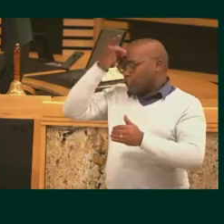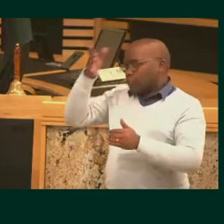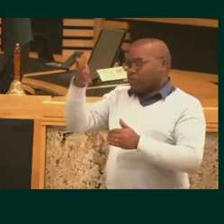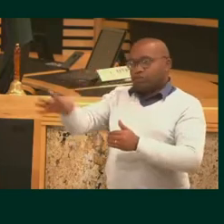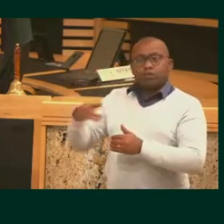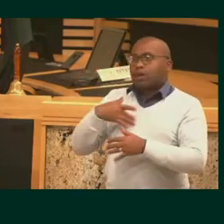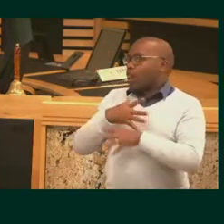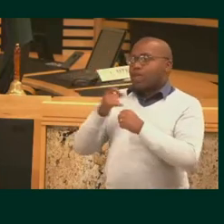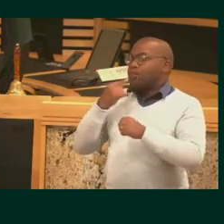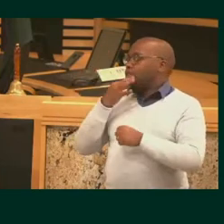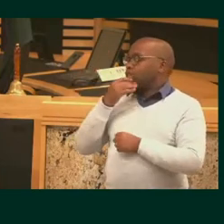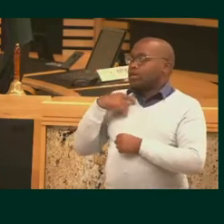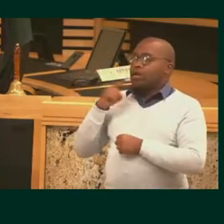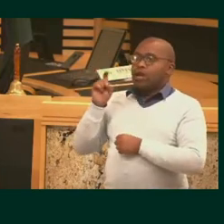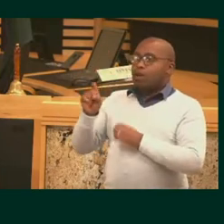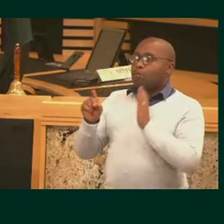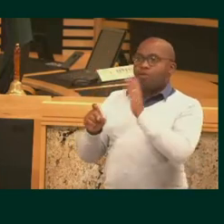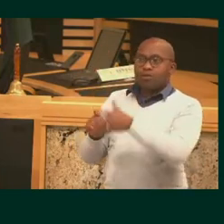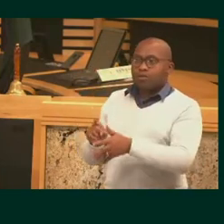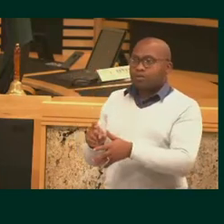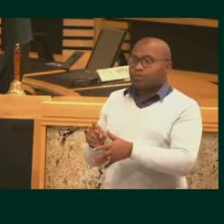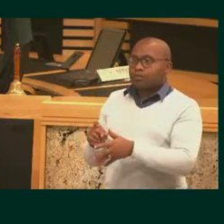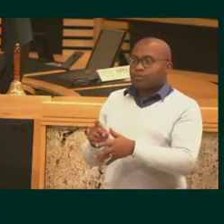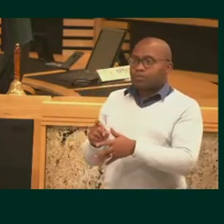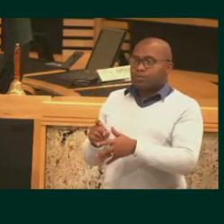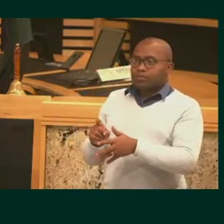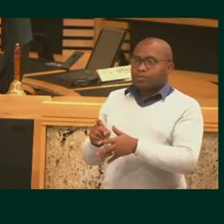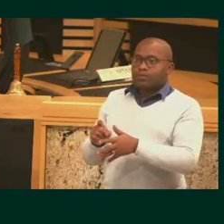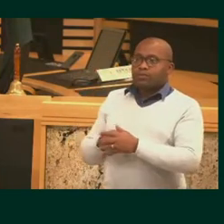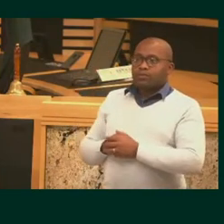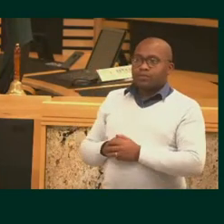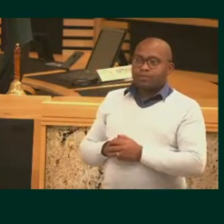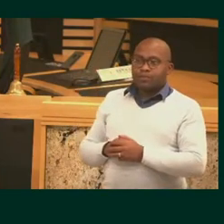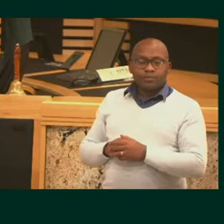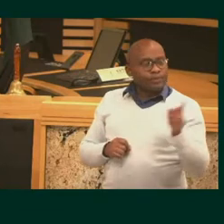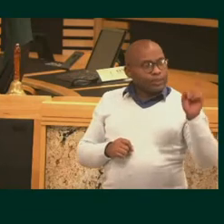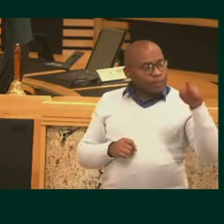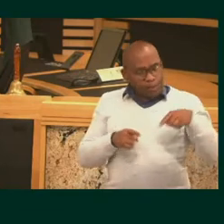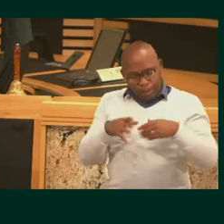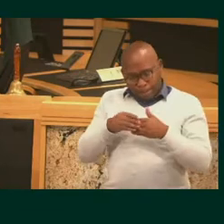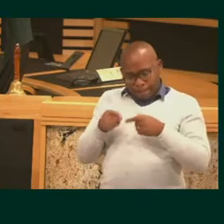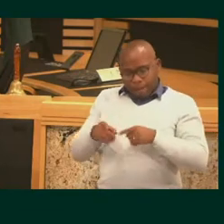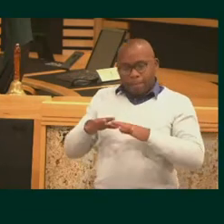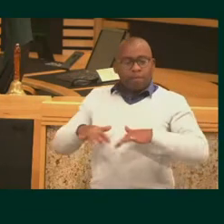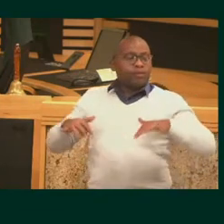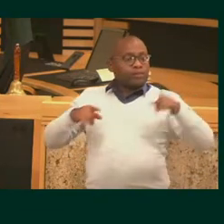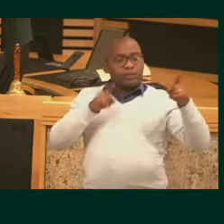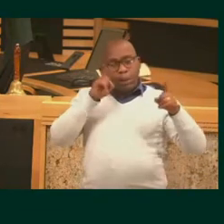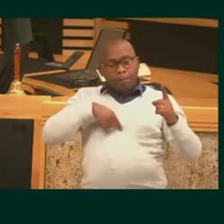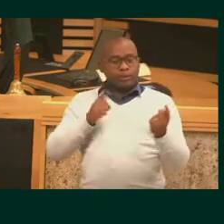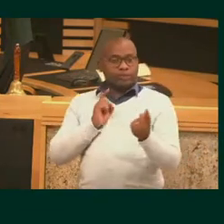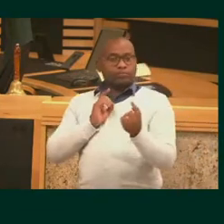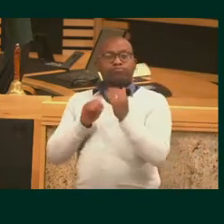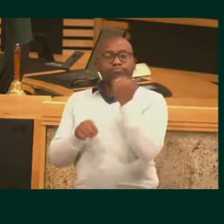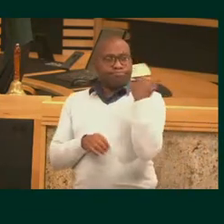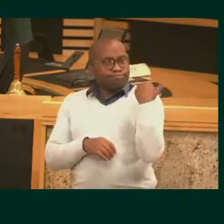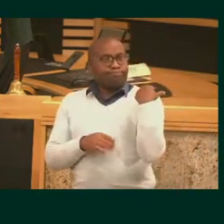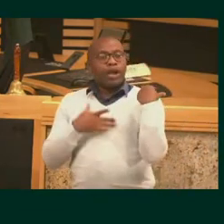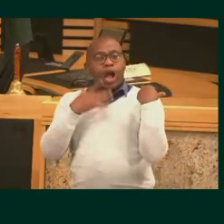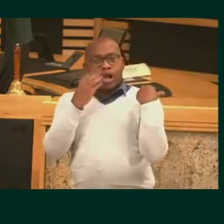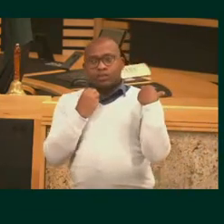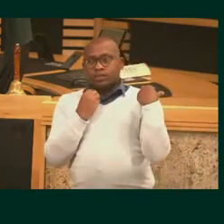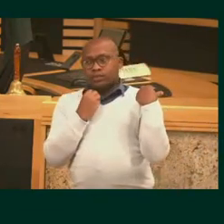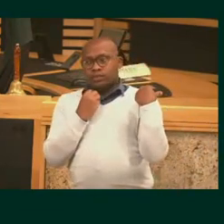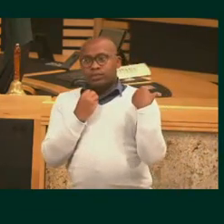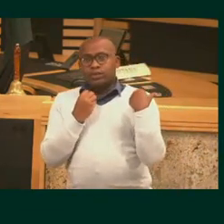dispatch we did not Pitch up you did not act honorable and check with me as a member of this August house hence I'm I'm I'm I'm